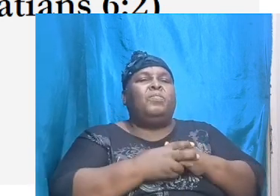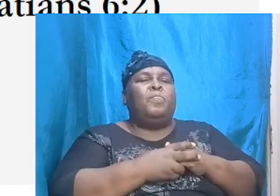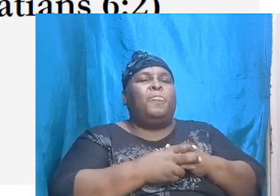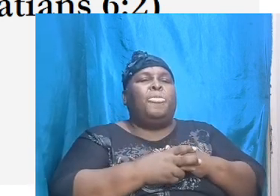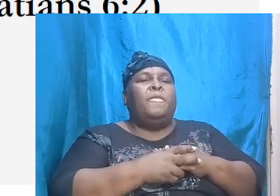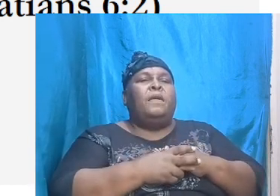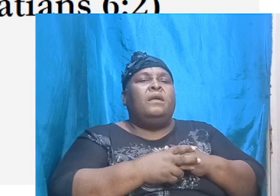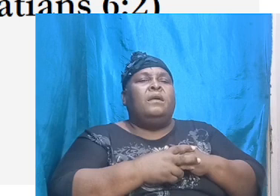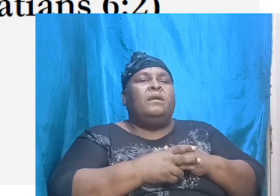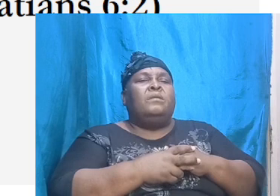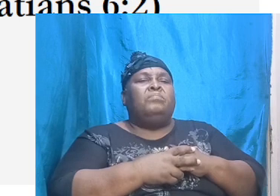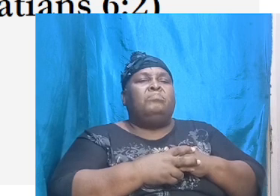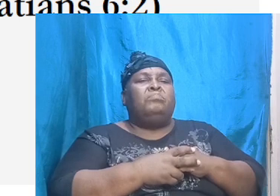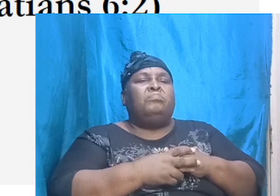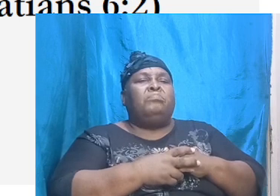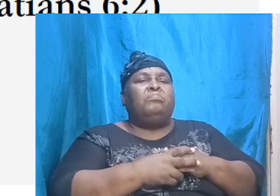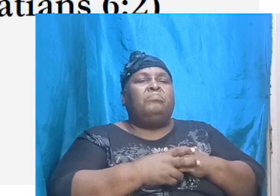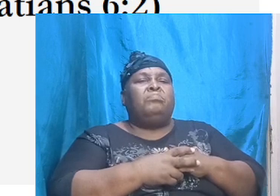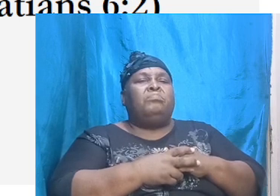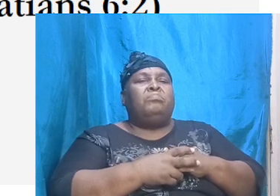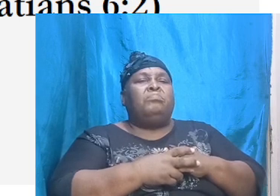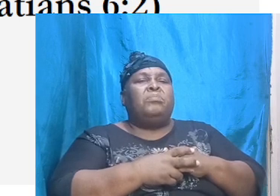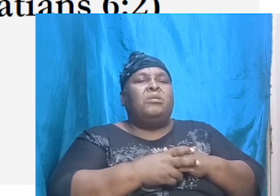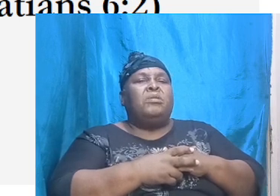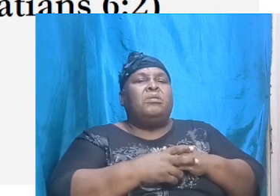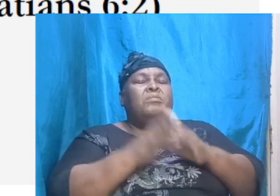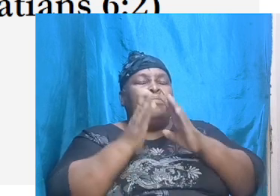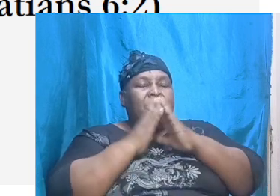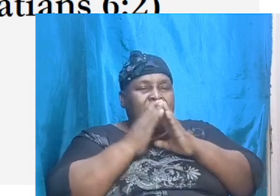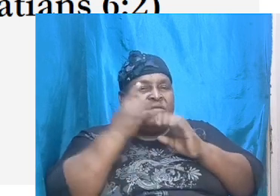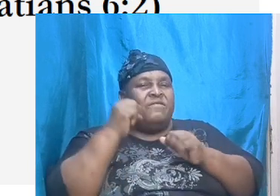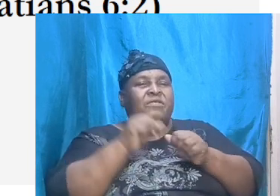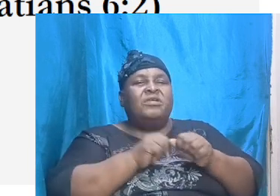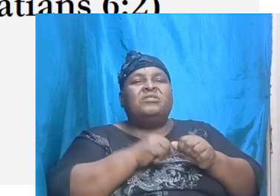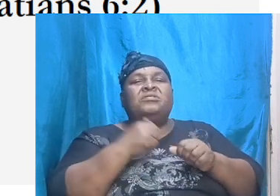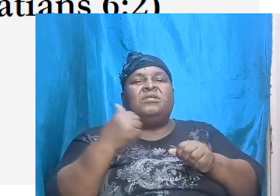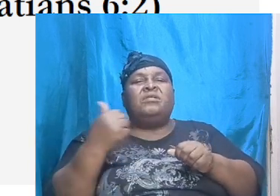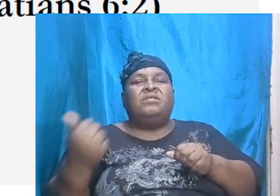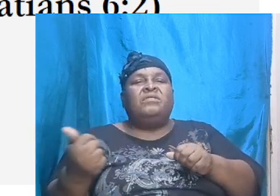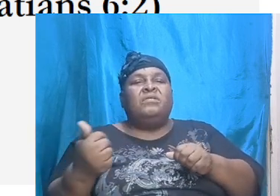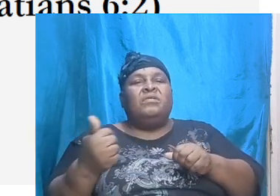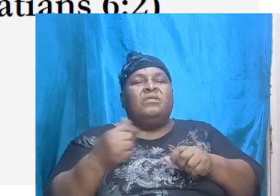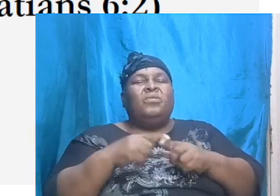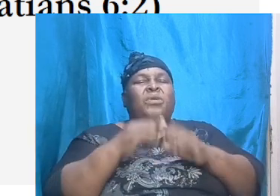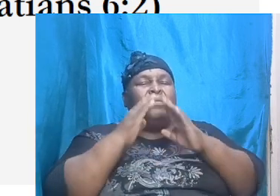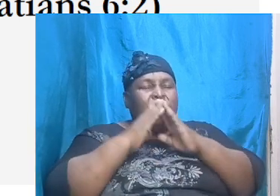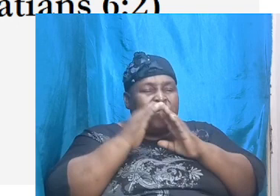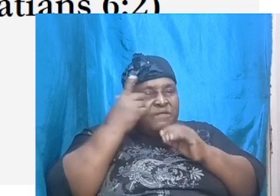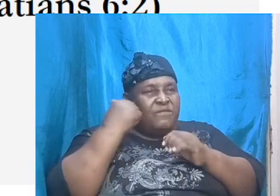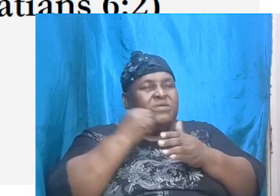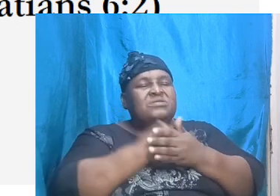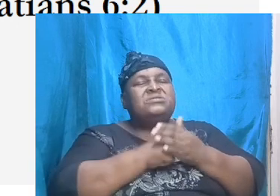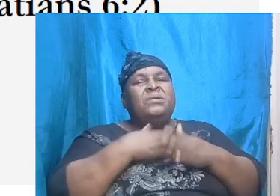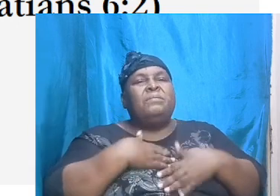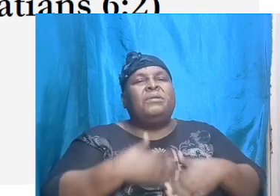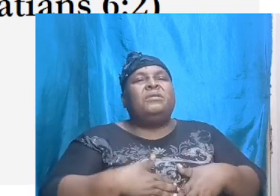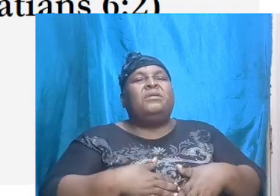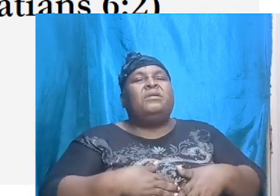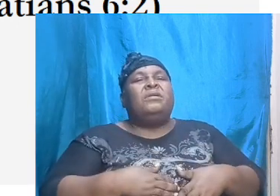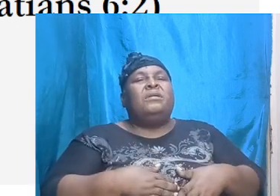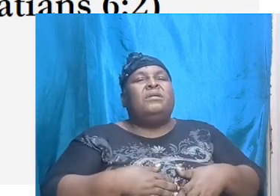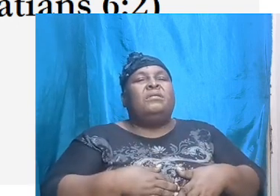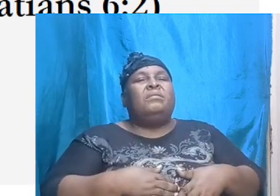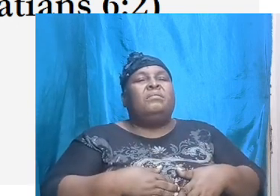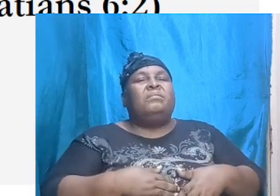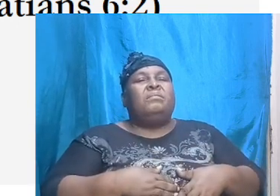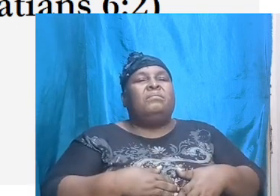So the first thing I would say is that pray for each other. When you pray for somebody, it kind of a way of flushing out